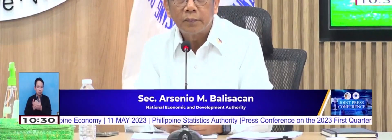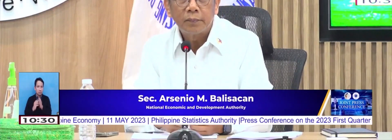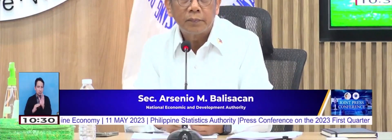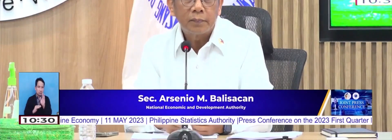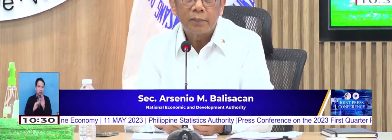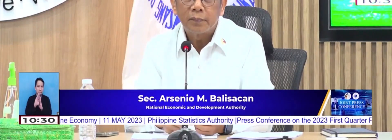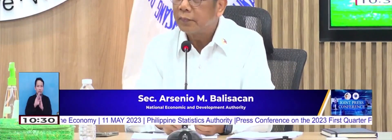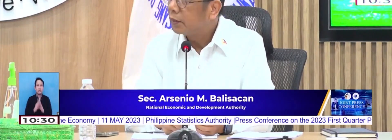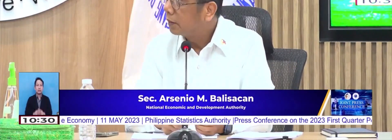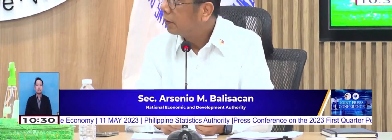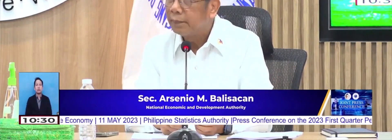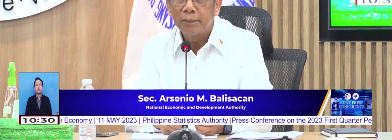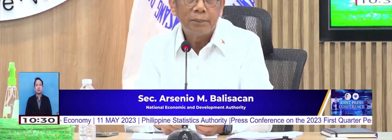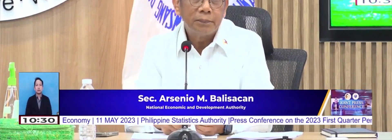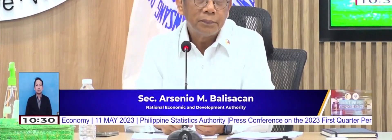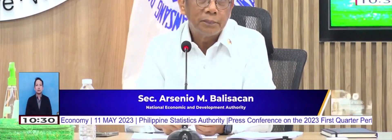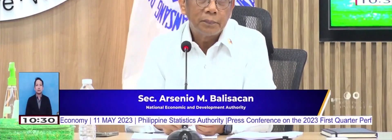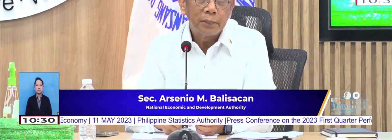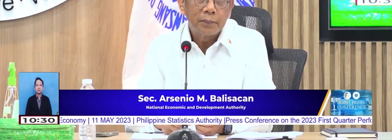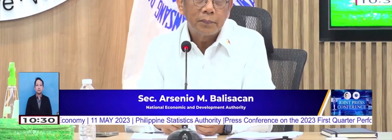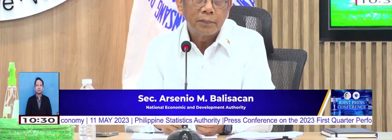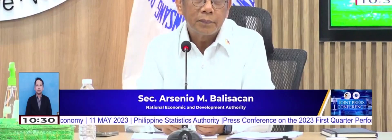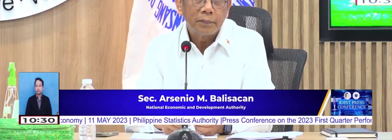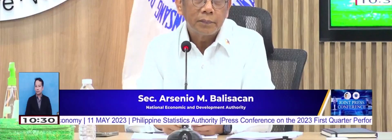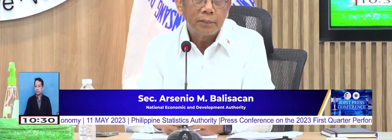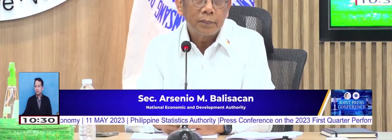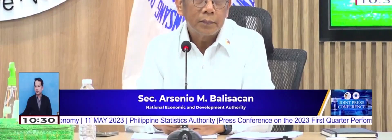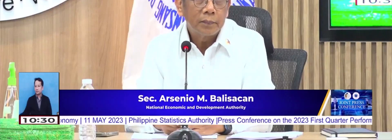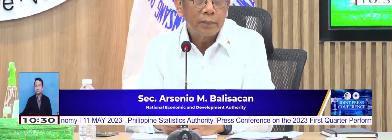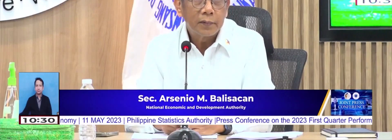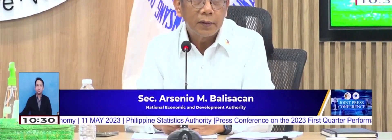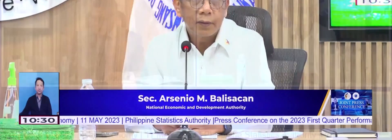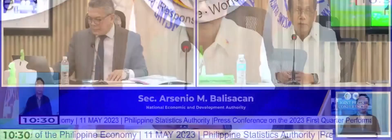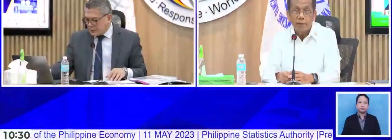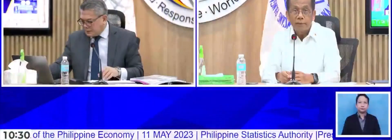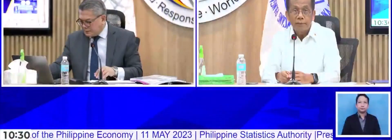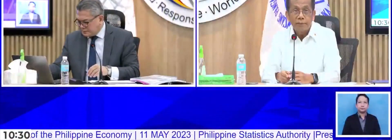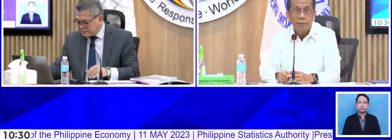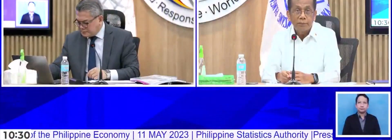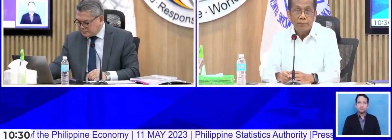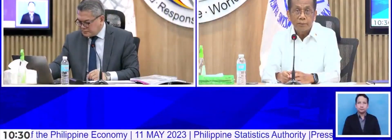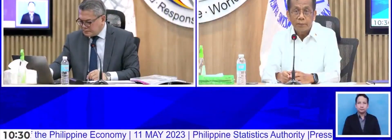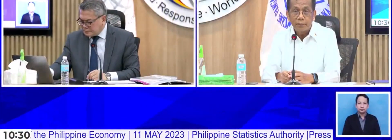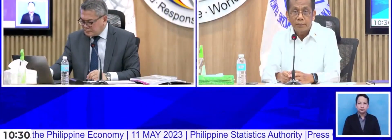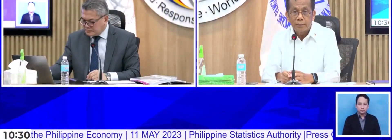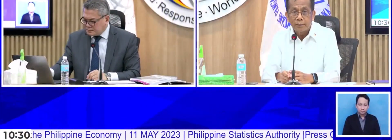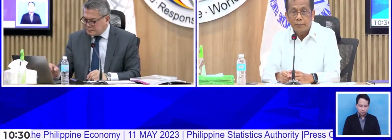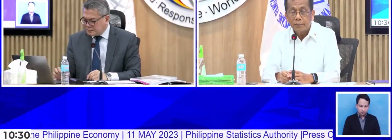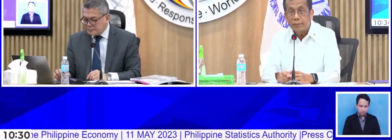Thank you, Secretary. We have Mr. Andrea from Bloomberg.